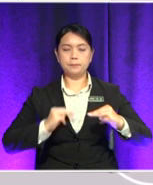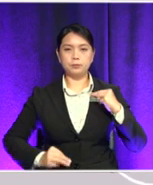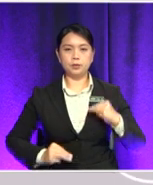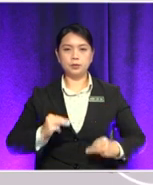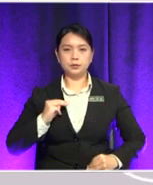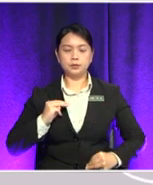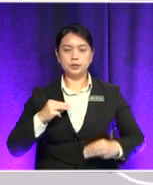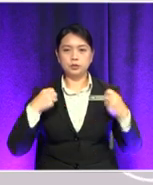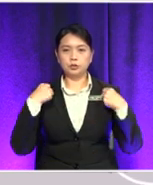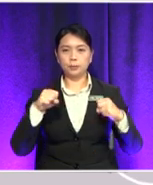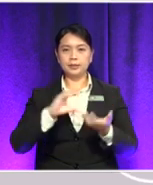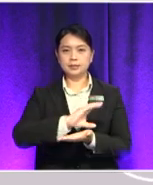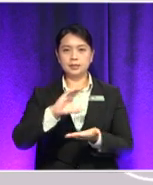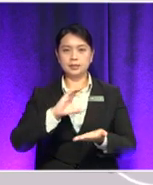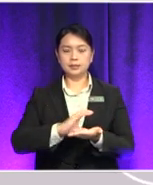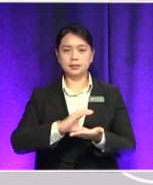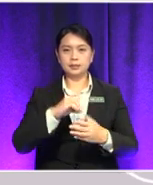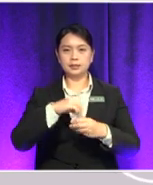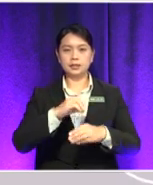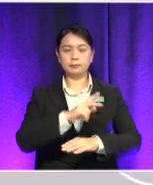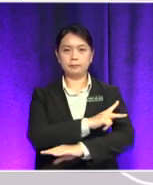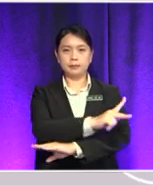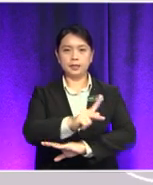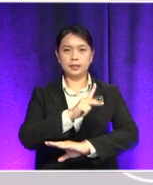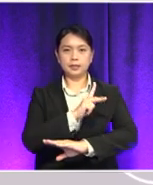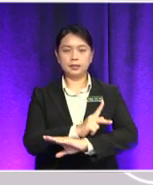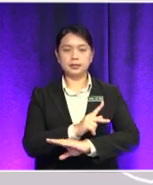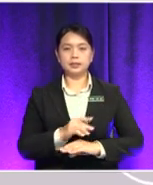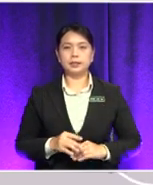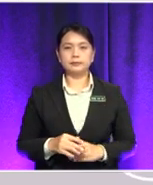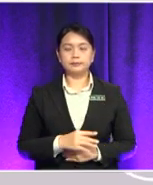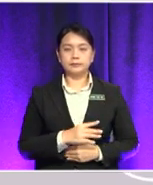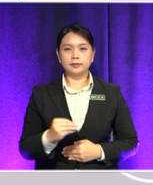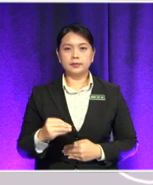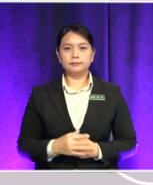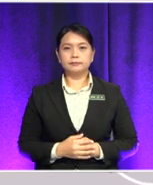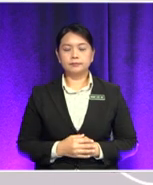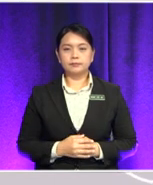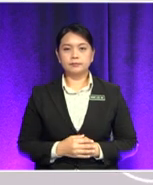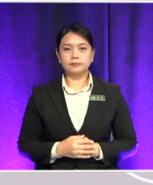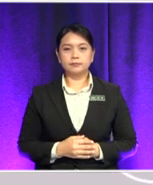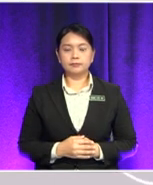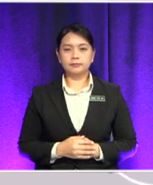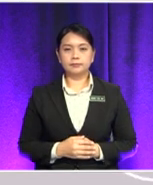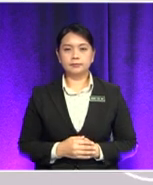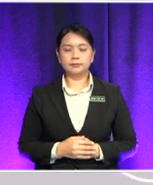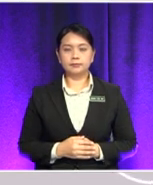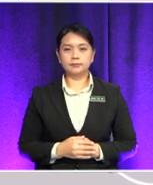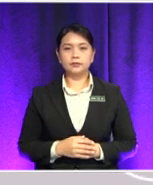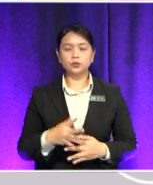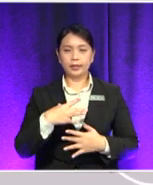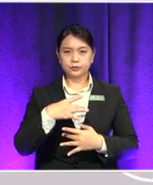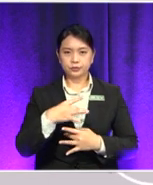Clifton Park. It says it will serve the needs of the residents and also attract